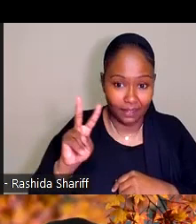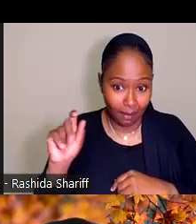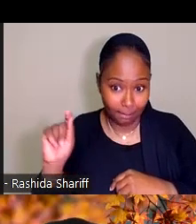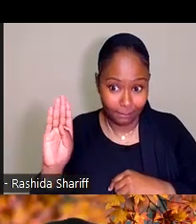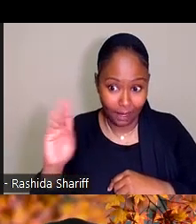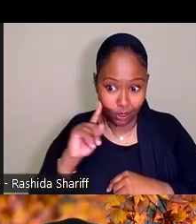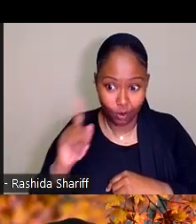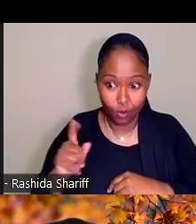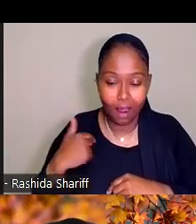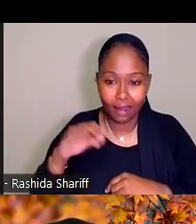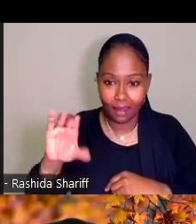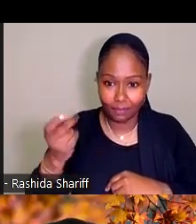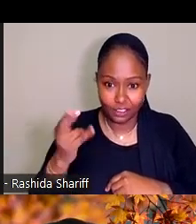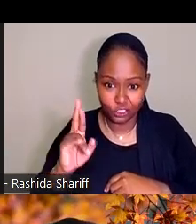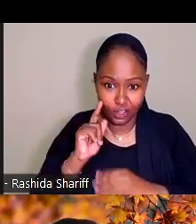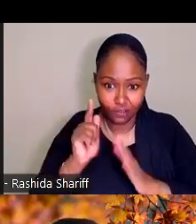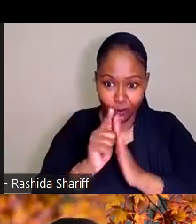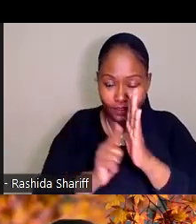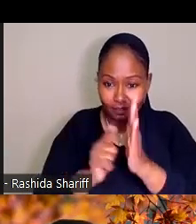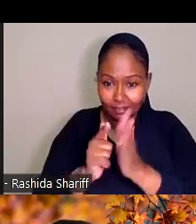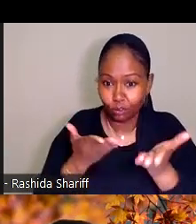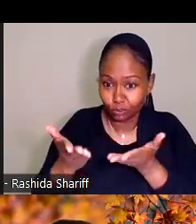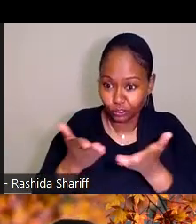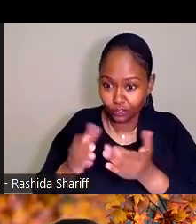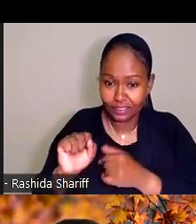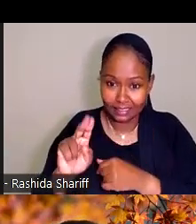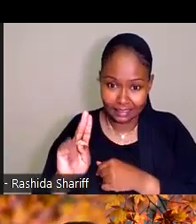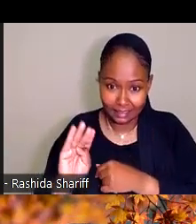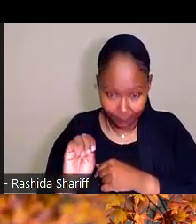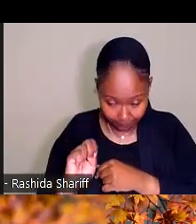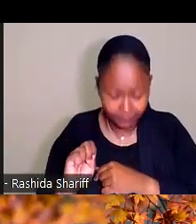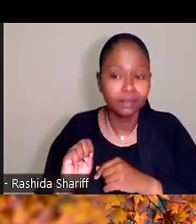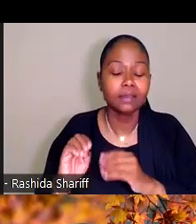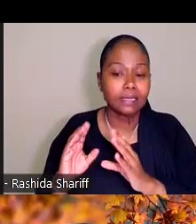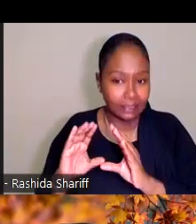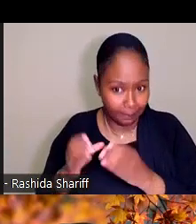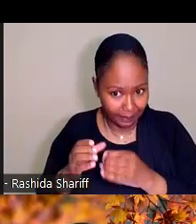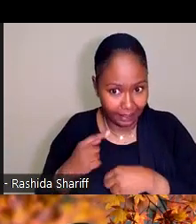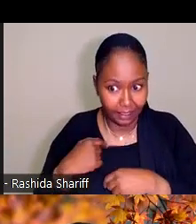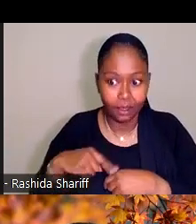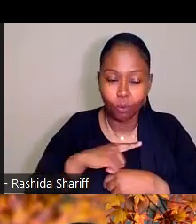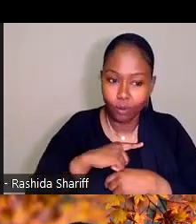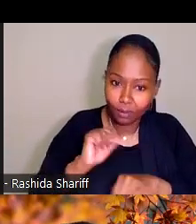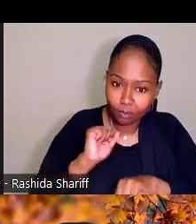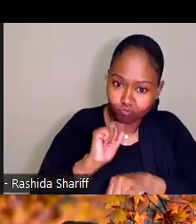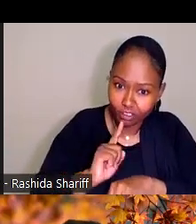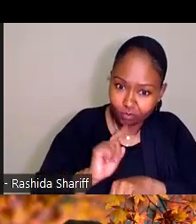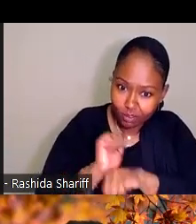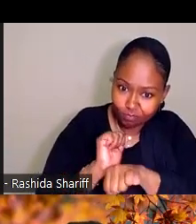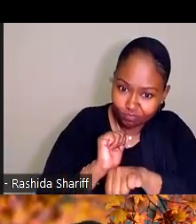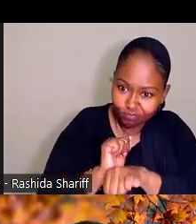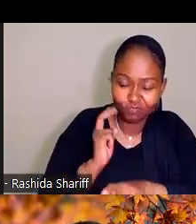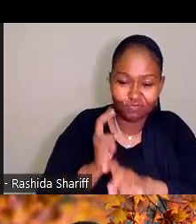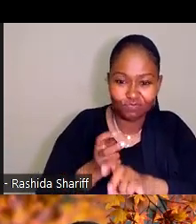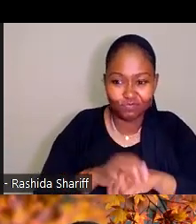chair for the Legal Services Subcommittee, and I have a few updates. So our Legal Services Subcommittee has been really busy at work. One of